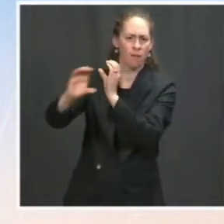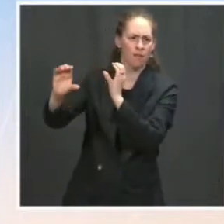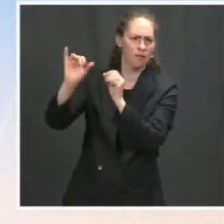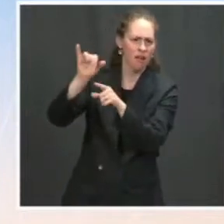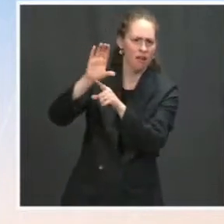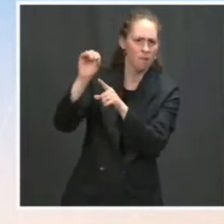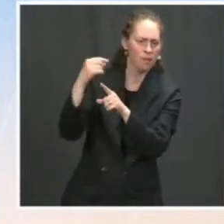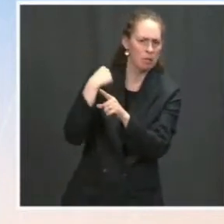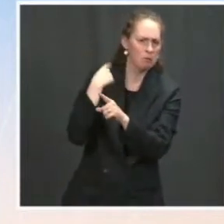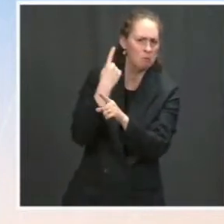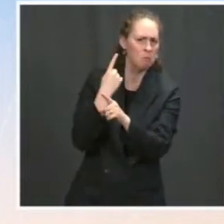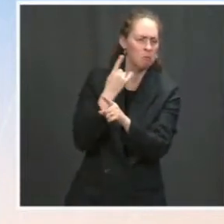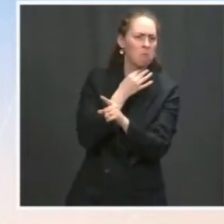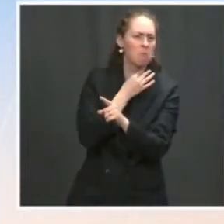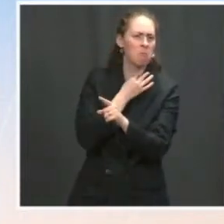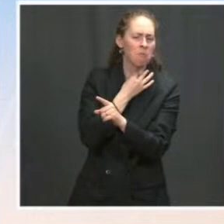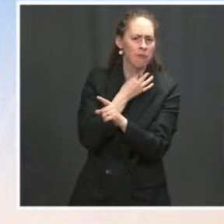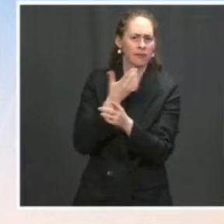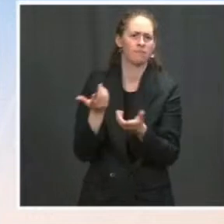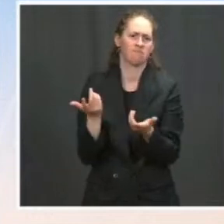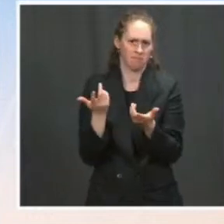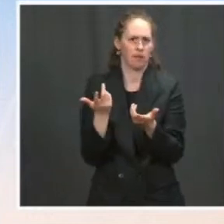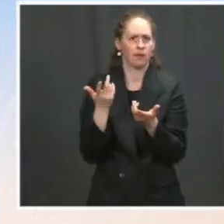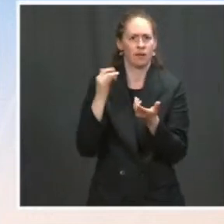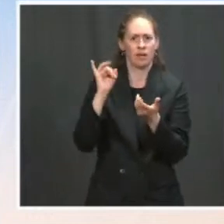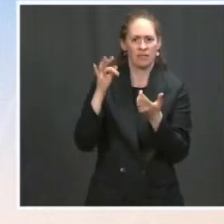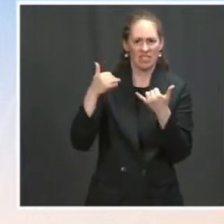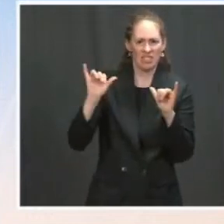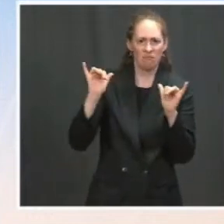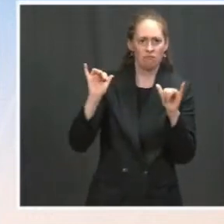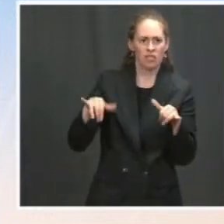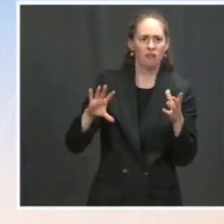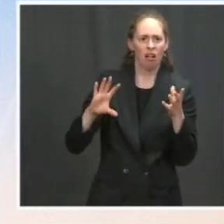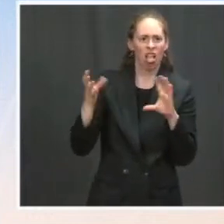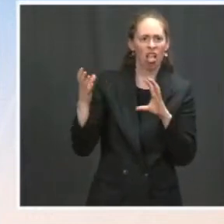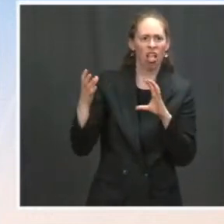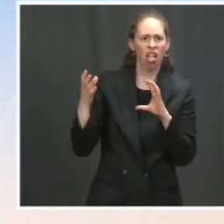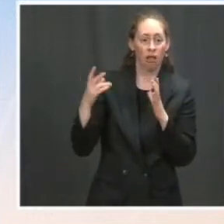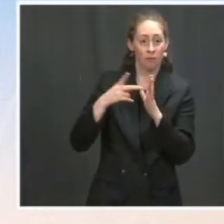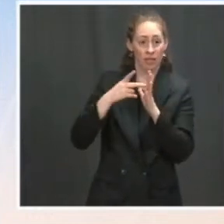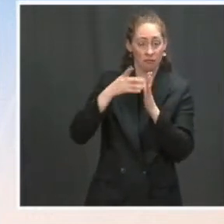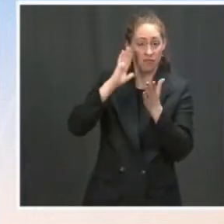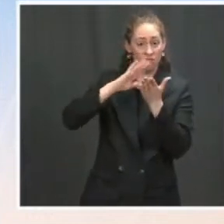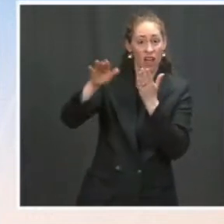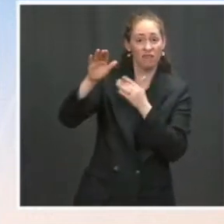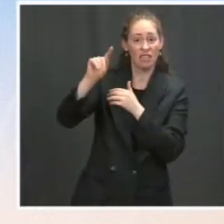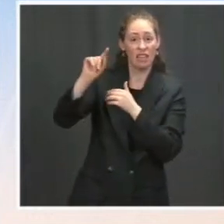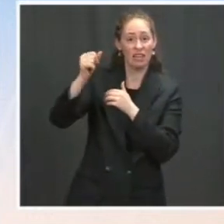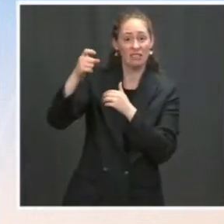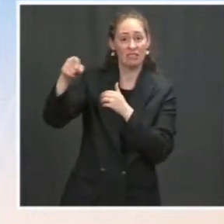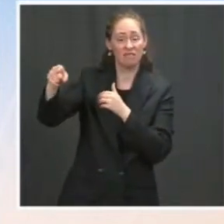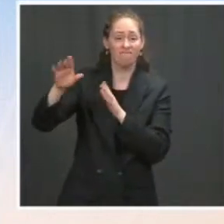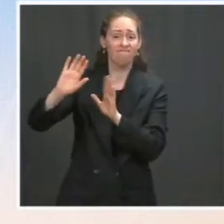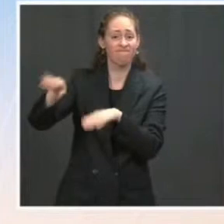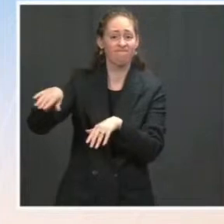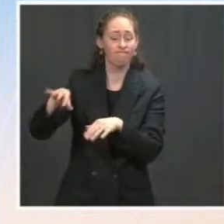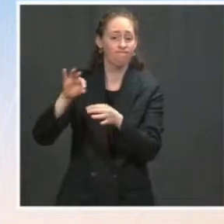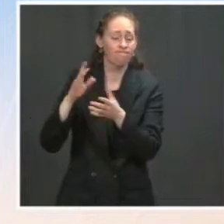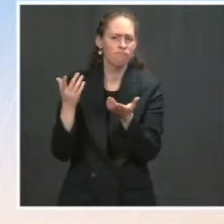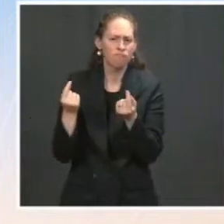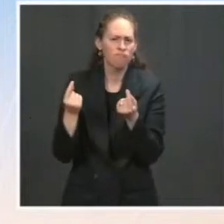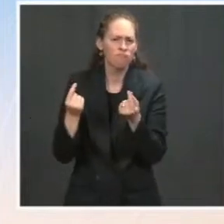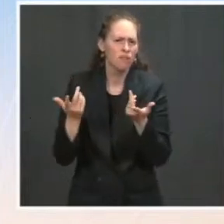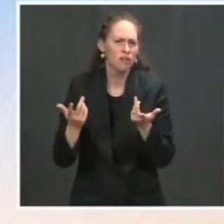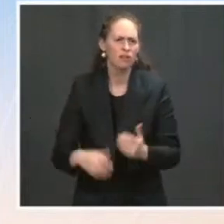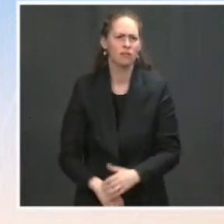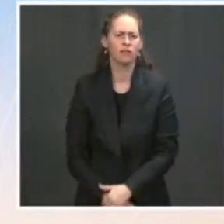Act? So as Dr. Sherwood Randall alluded to, we have an interagency process that was stood up this weekend and is